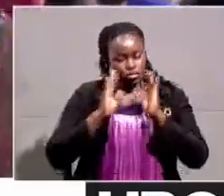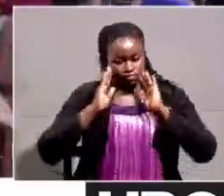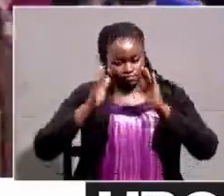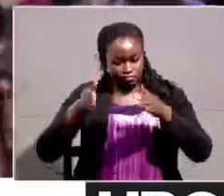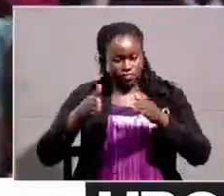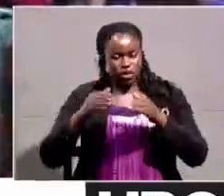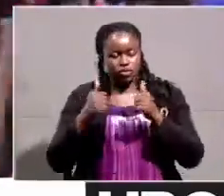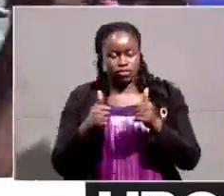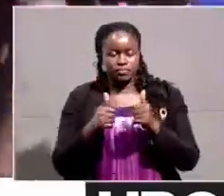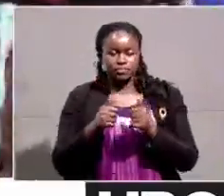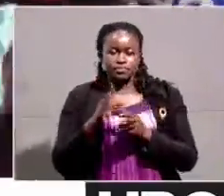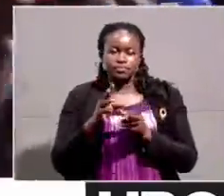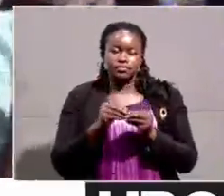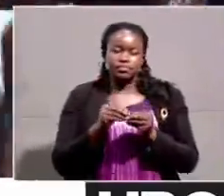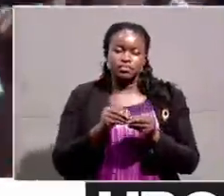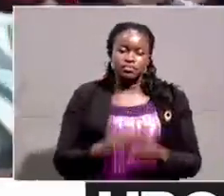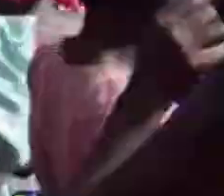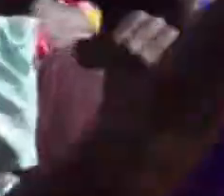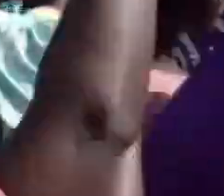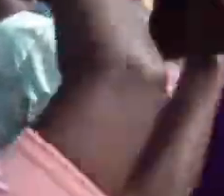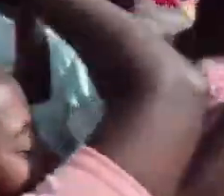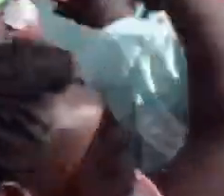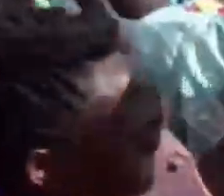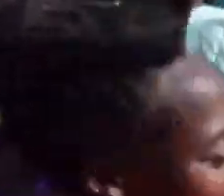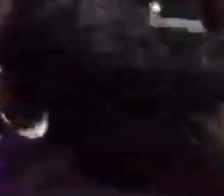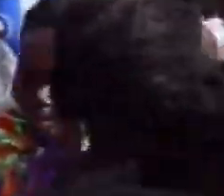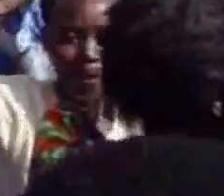Salongo Kasibante, UBC News.